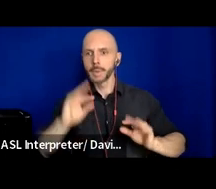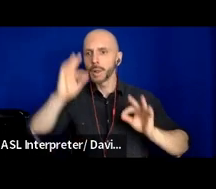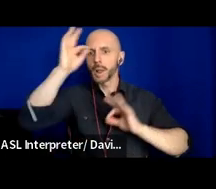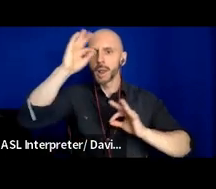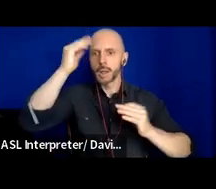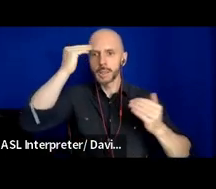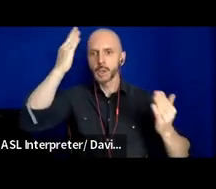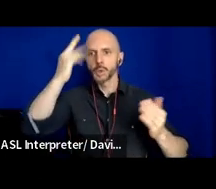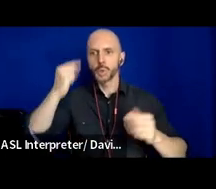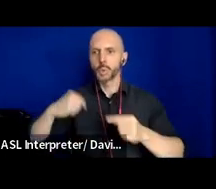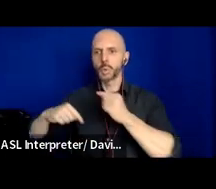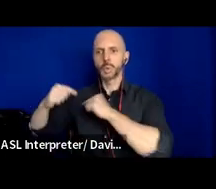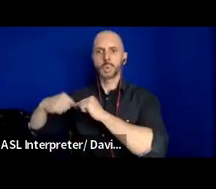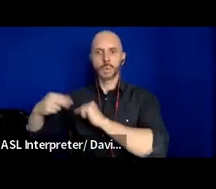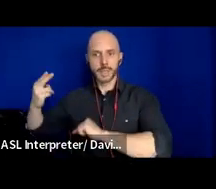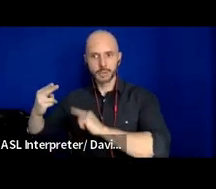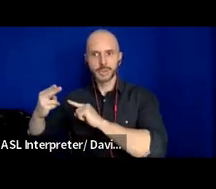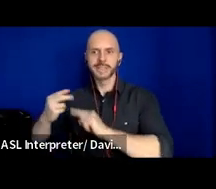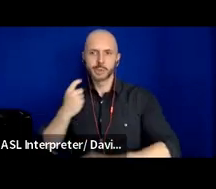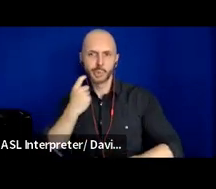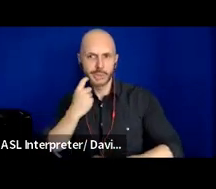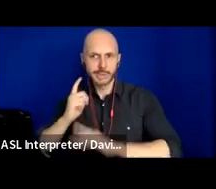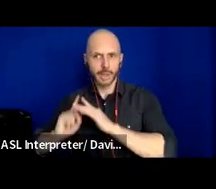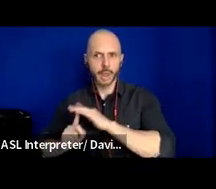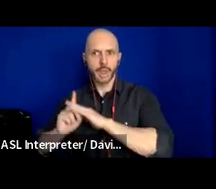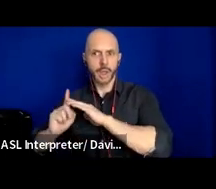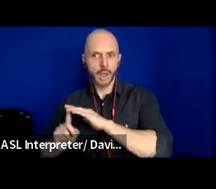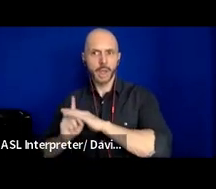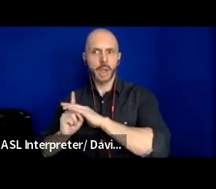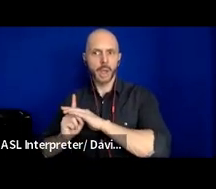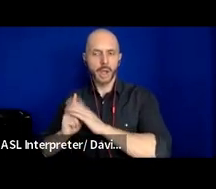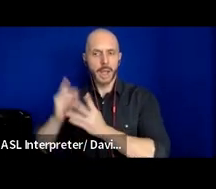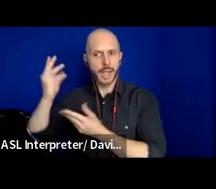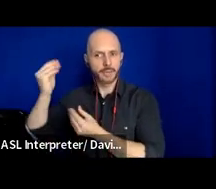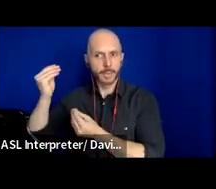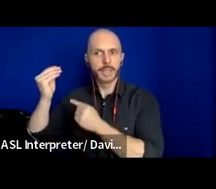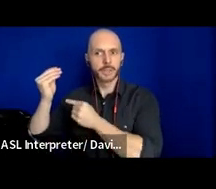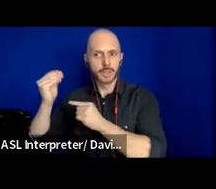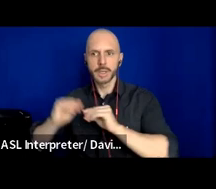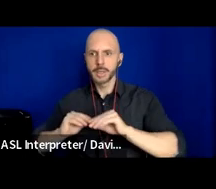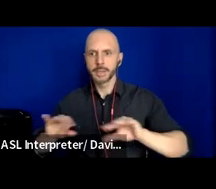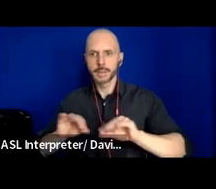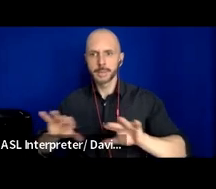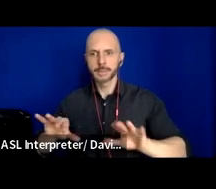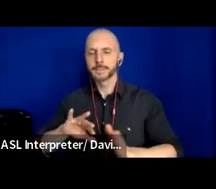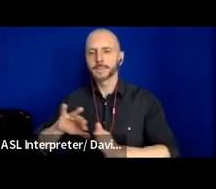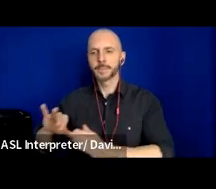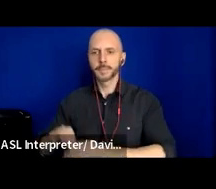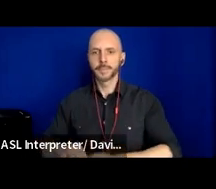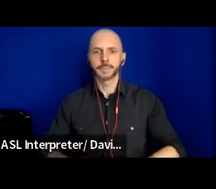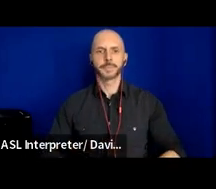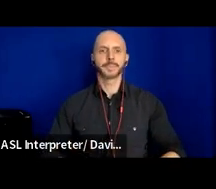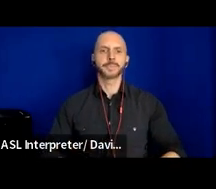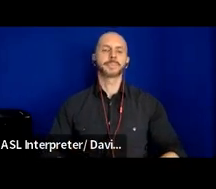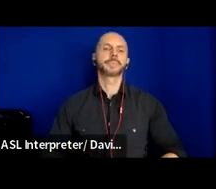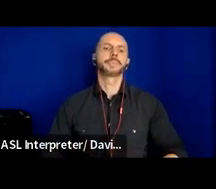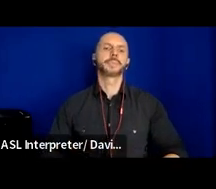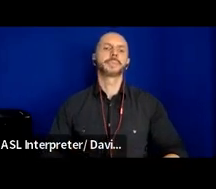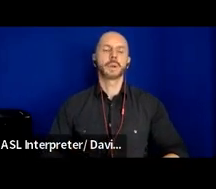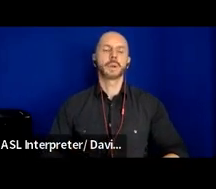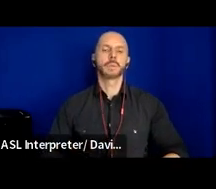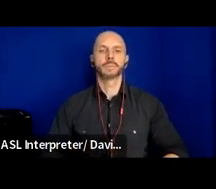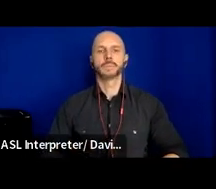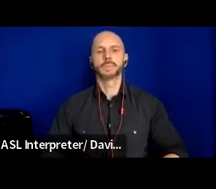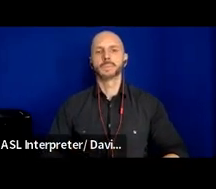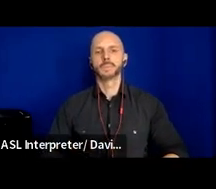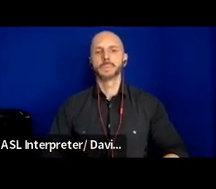historically, as we've been in the last few years. People hopefully have heard of the doctrine of discovery. And the doctrine of discovery was something that